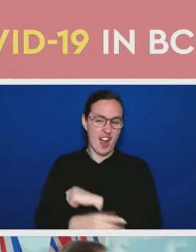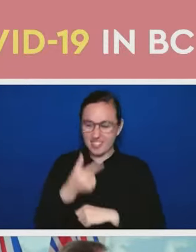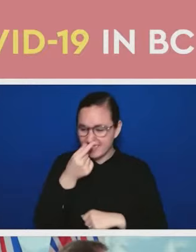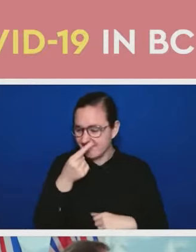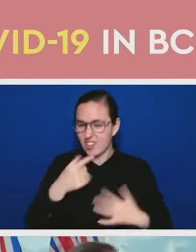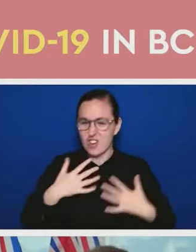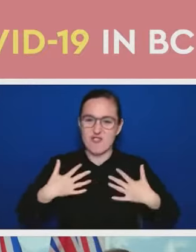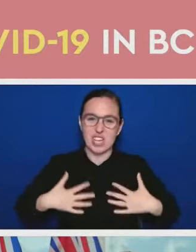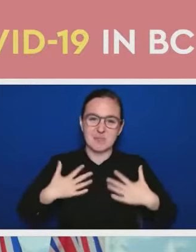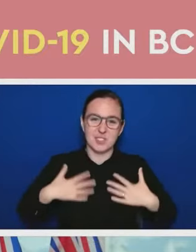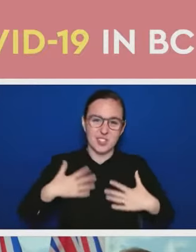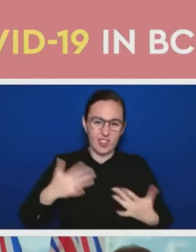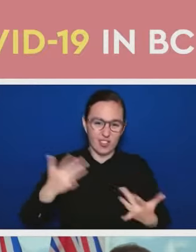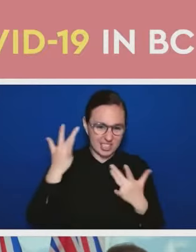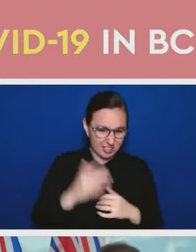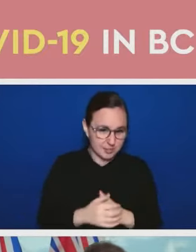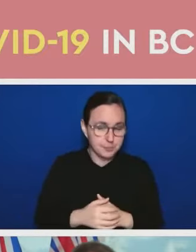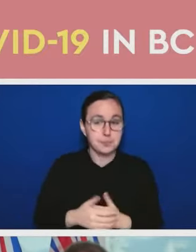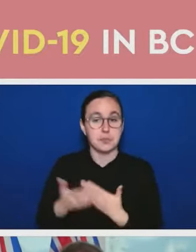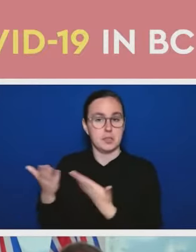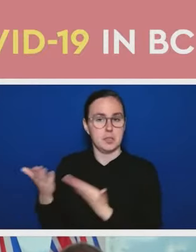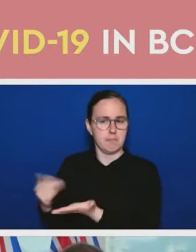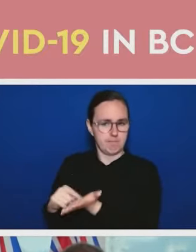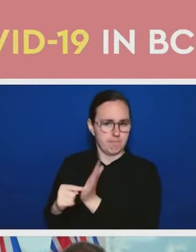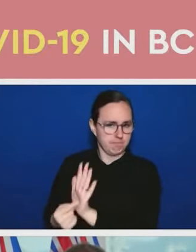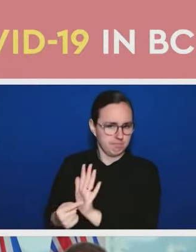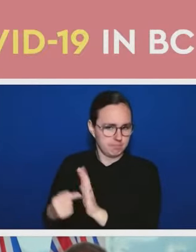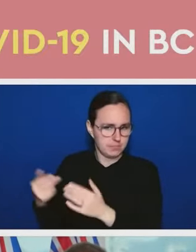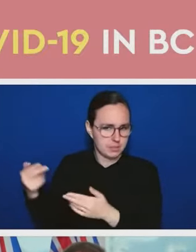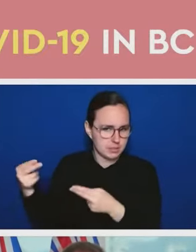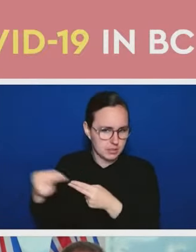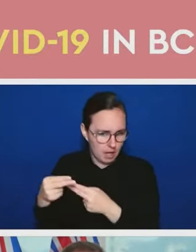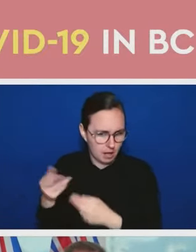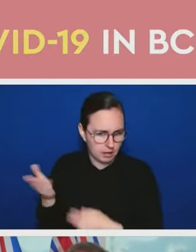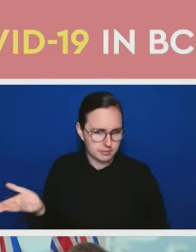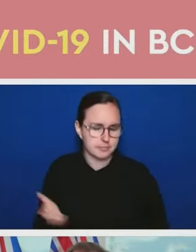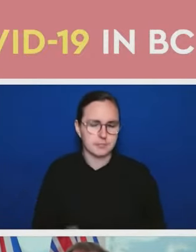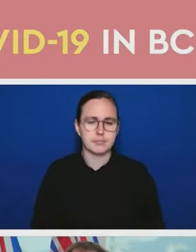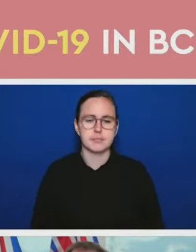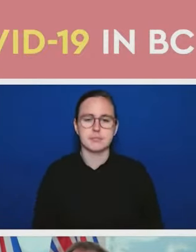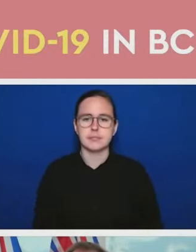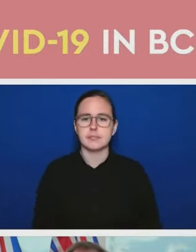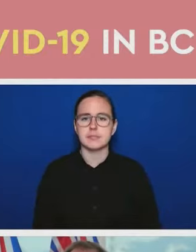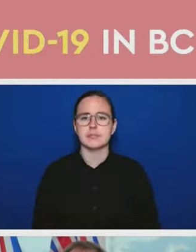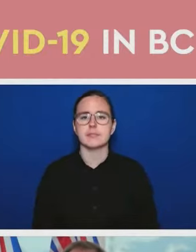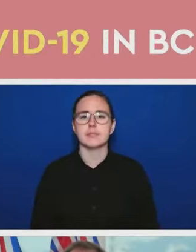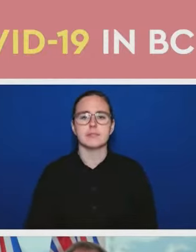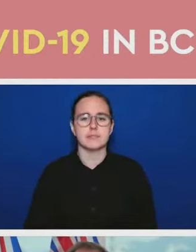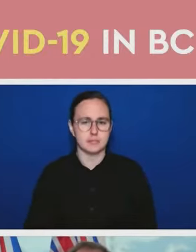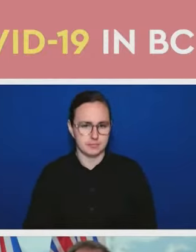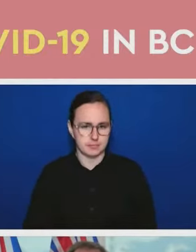slide. In a general sense, and we talked about these numbers quite a bit, and I have frequently in previous